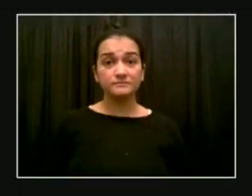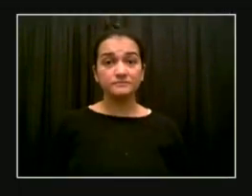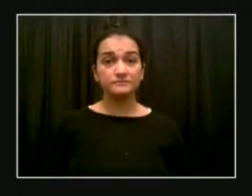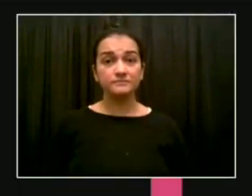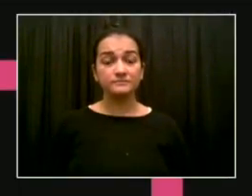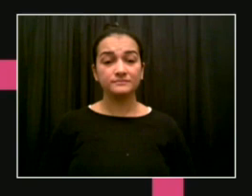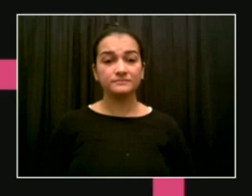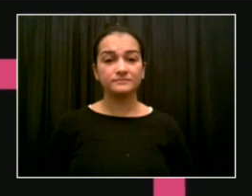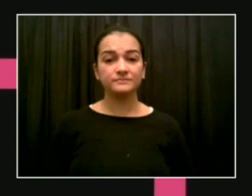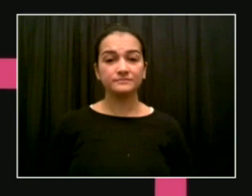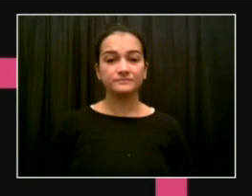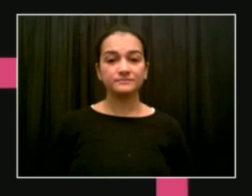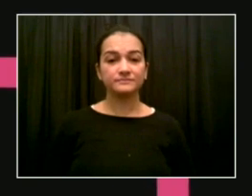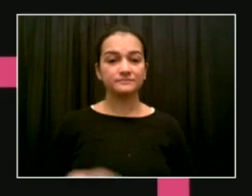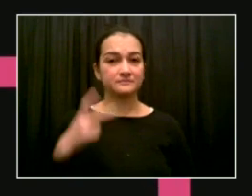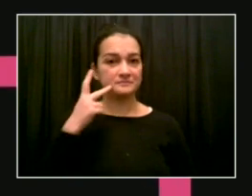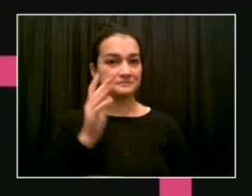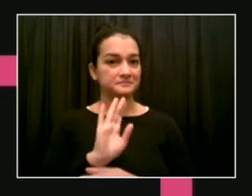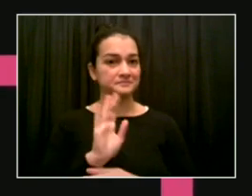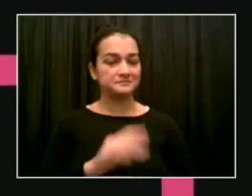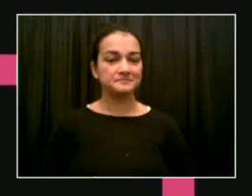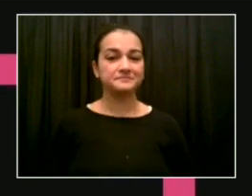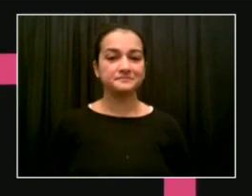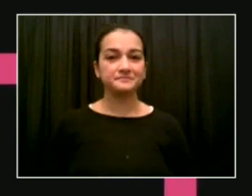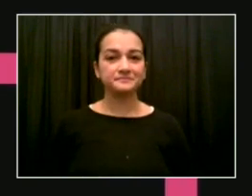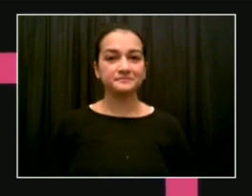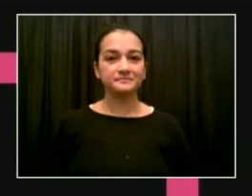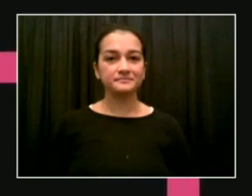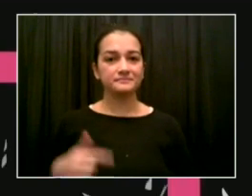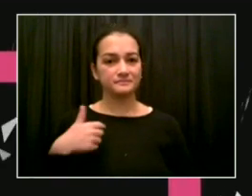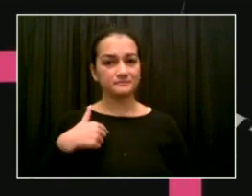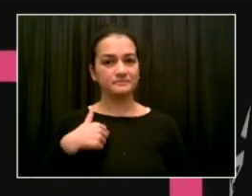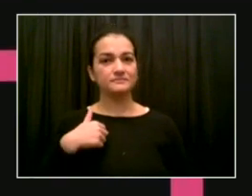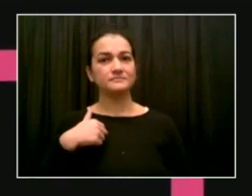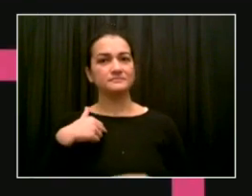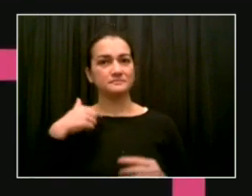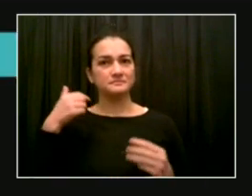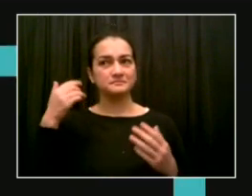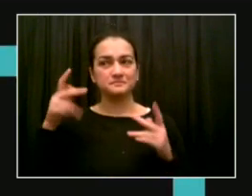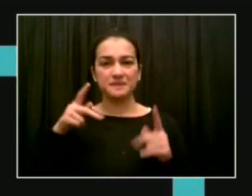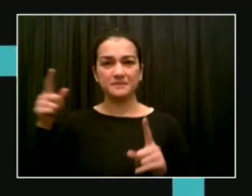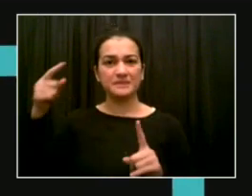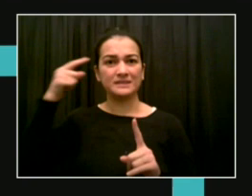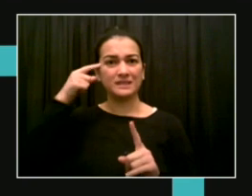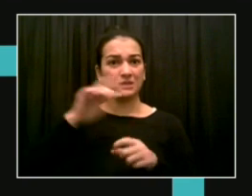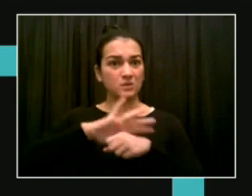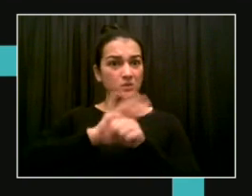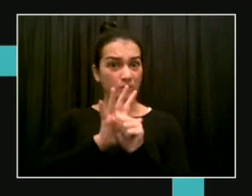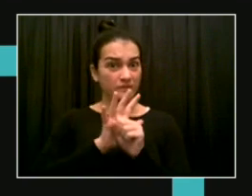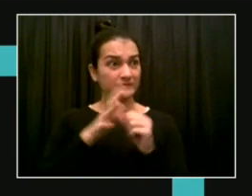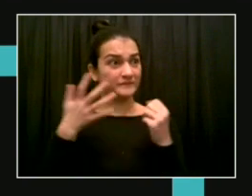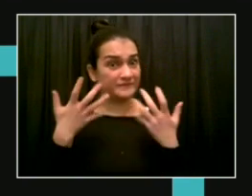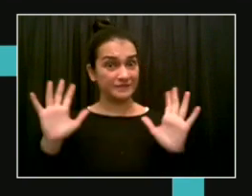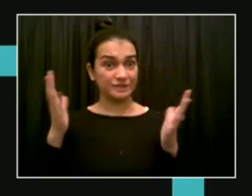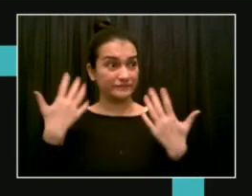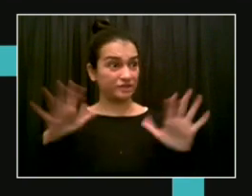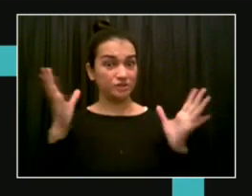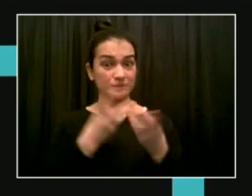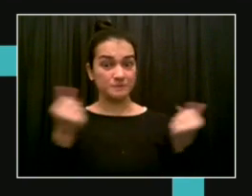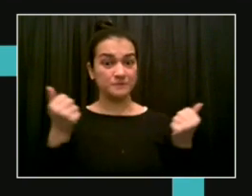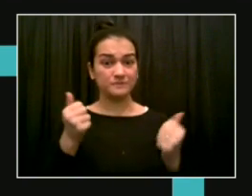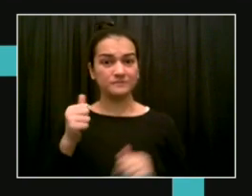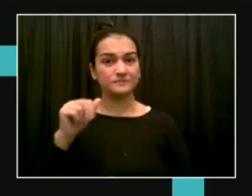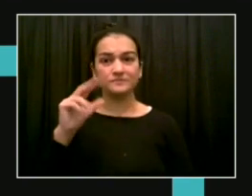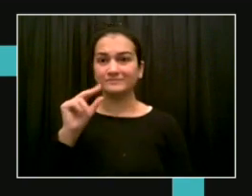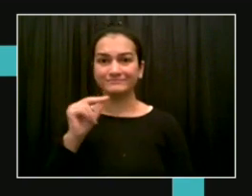Some people think if they already had COVID-19, it means they're fully protected. False. Others may think natural remedies can